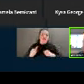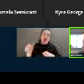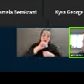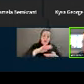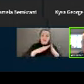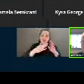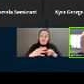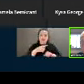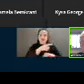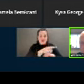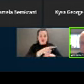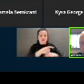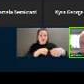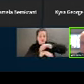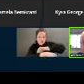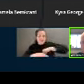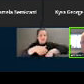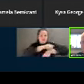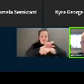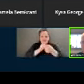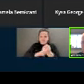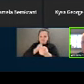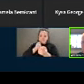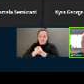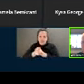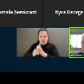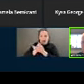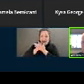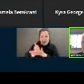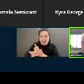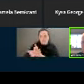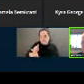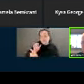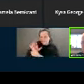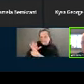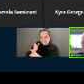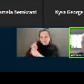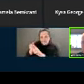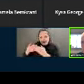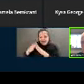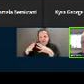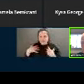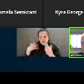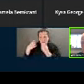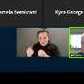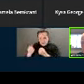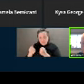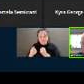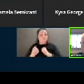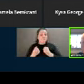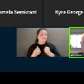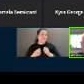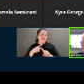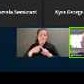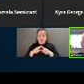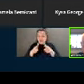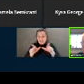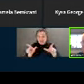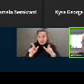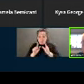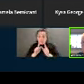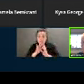up and help that community heal. Likewise, if there is a need for language translation or there